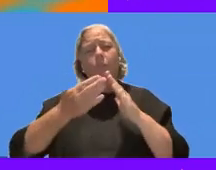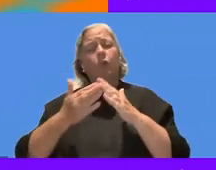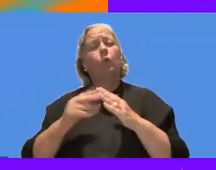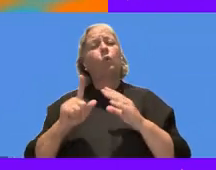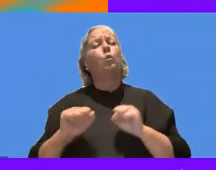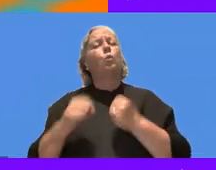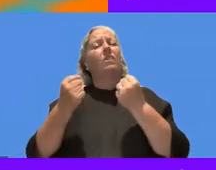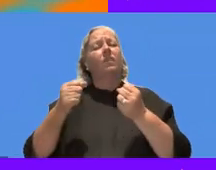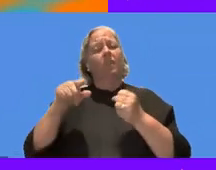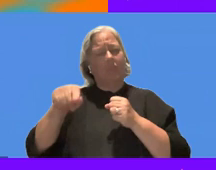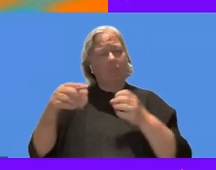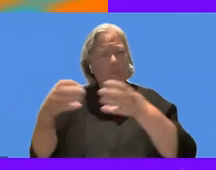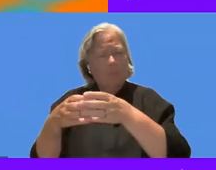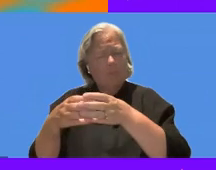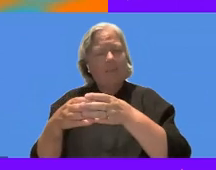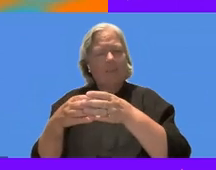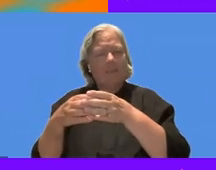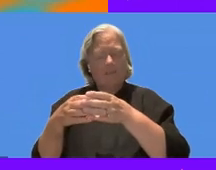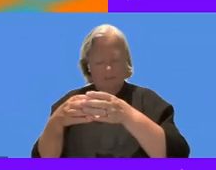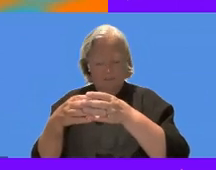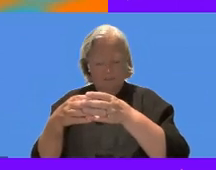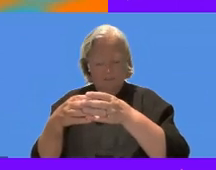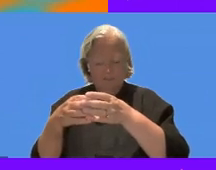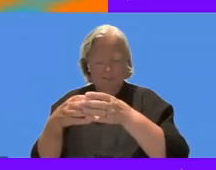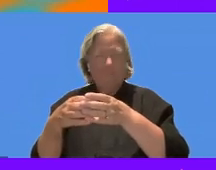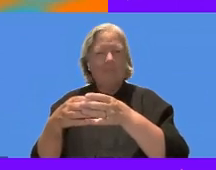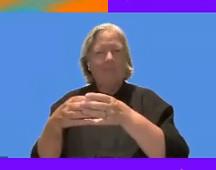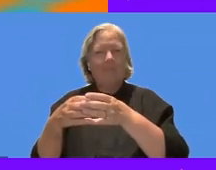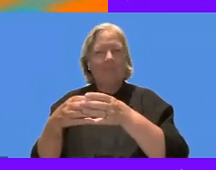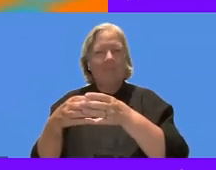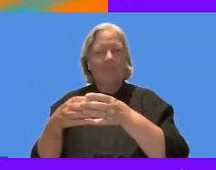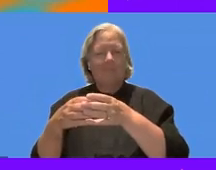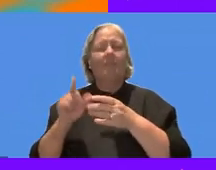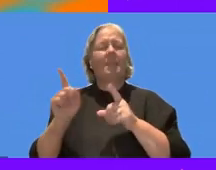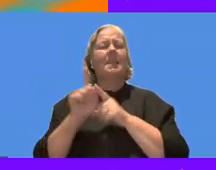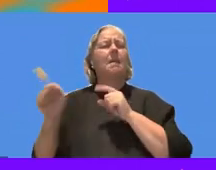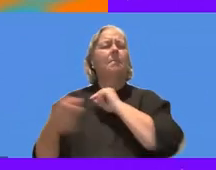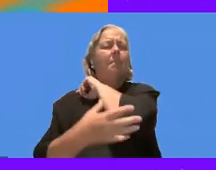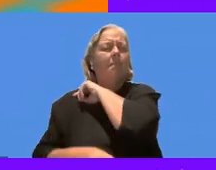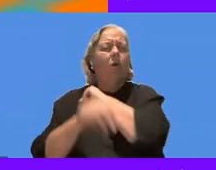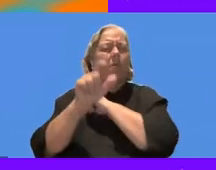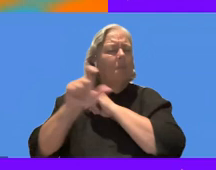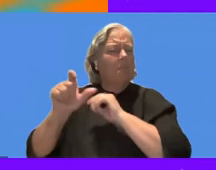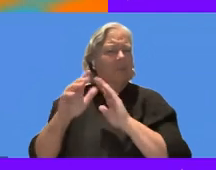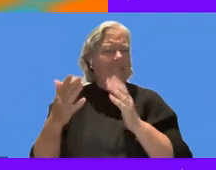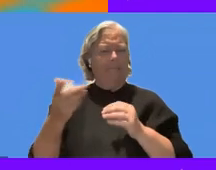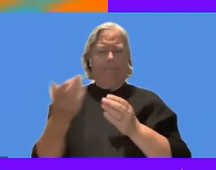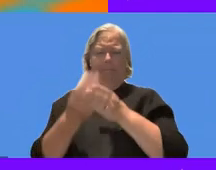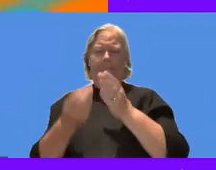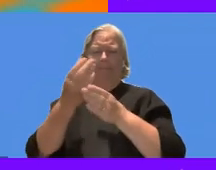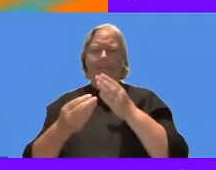to highlight lack of transportation options for low-income individuals and communities. In other